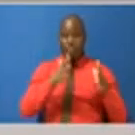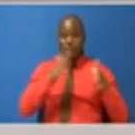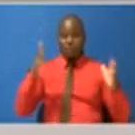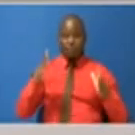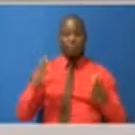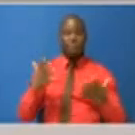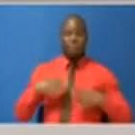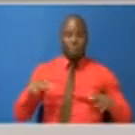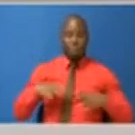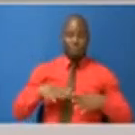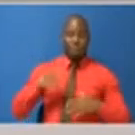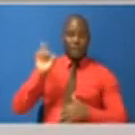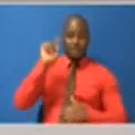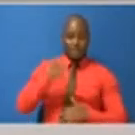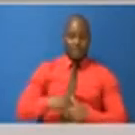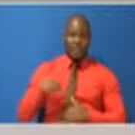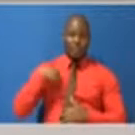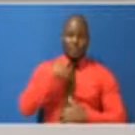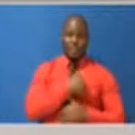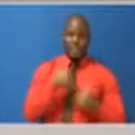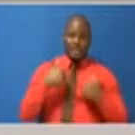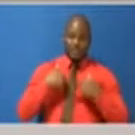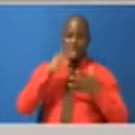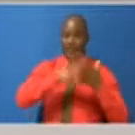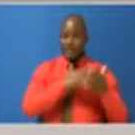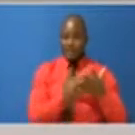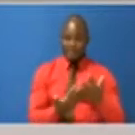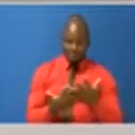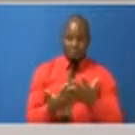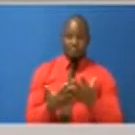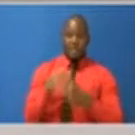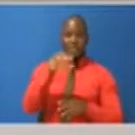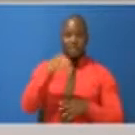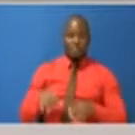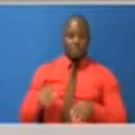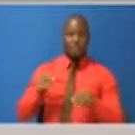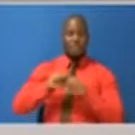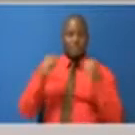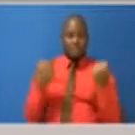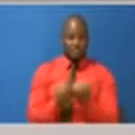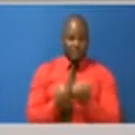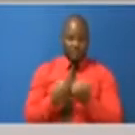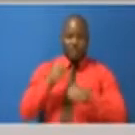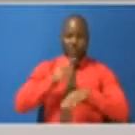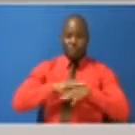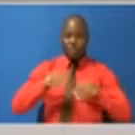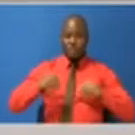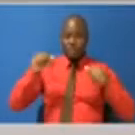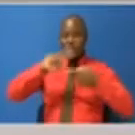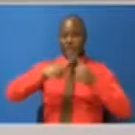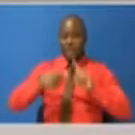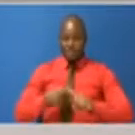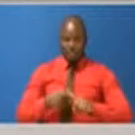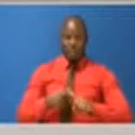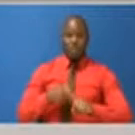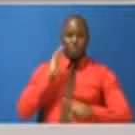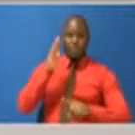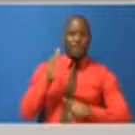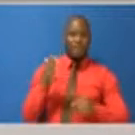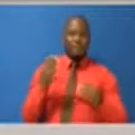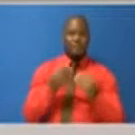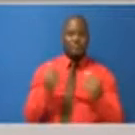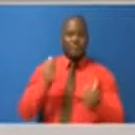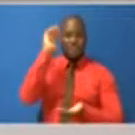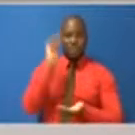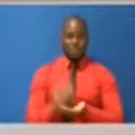population in nairobi we need to have structured mass transport systems that are of quality that would that would fairly